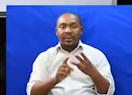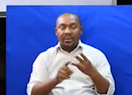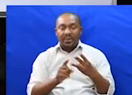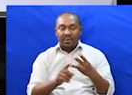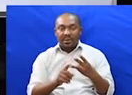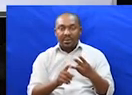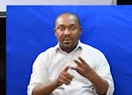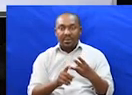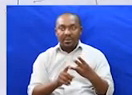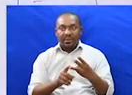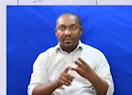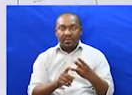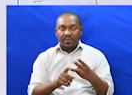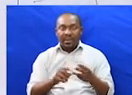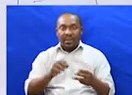Cytosine. Here,